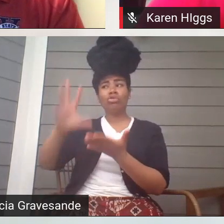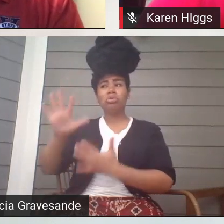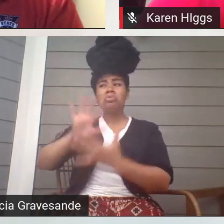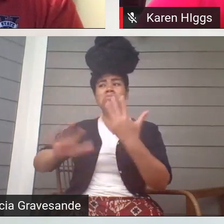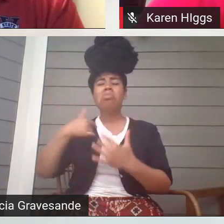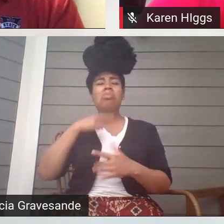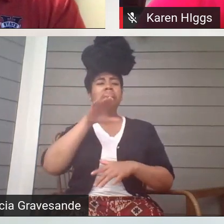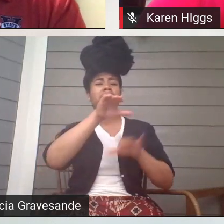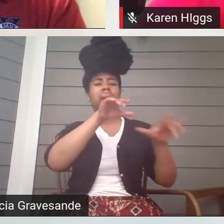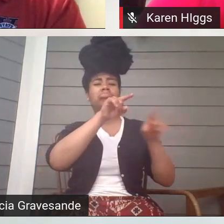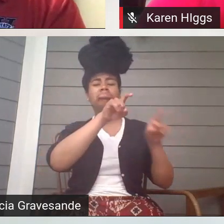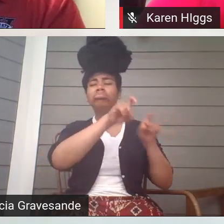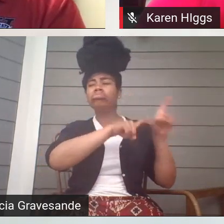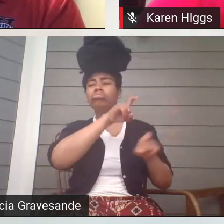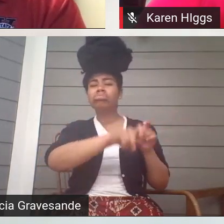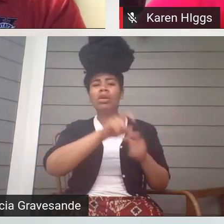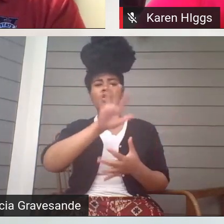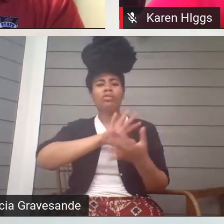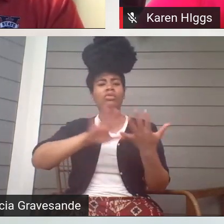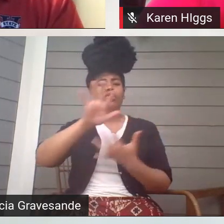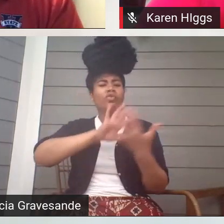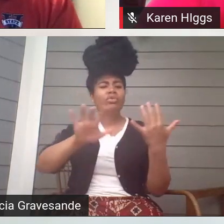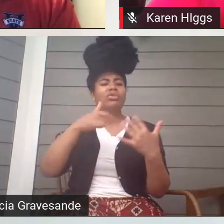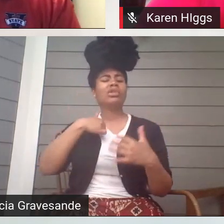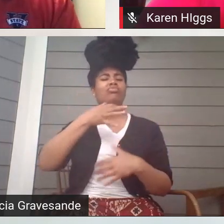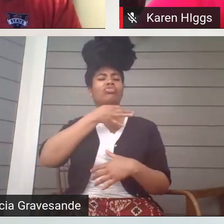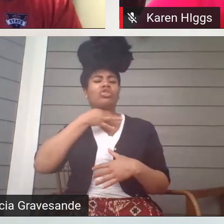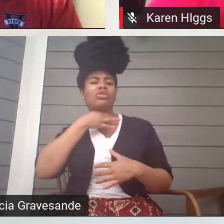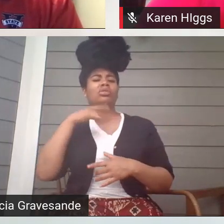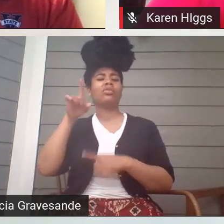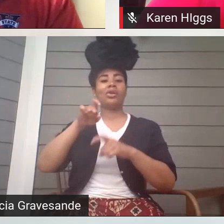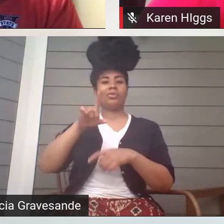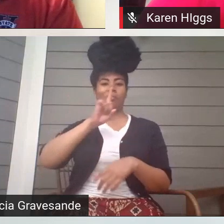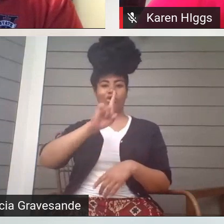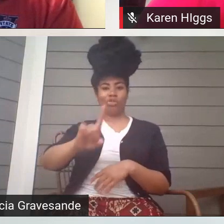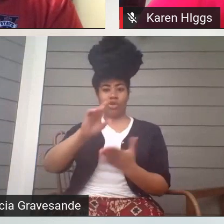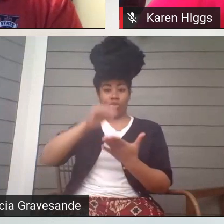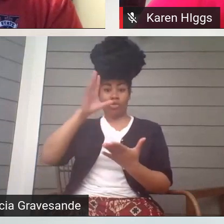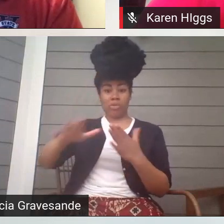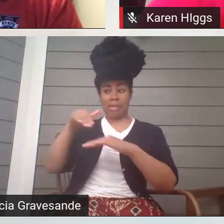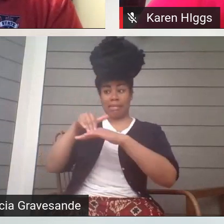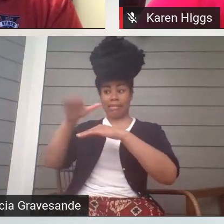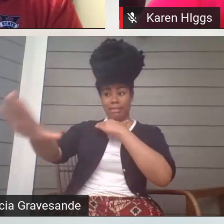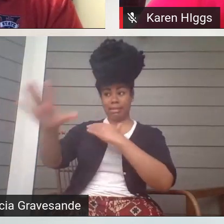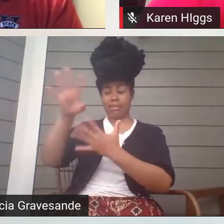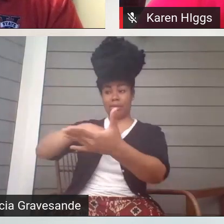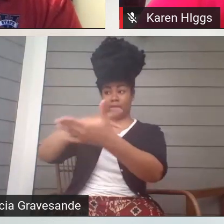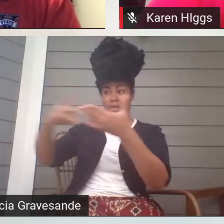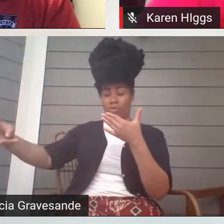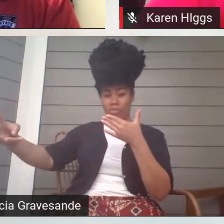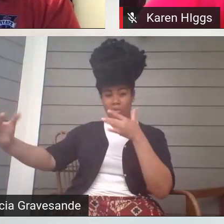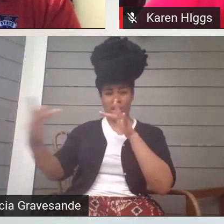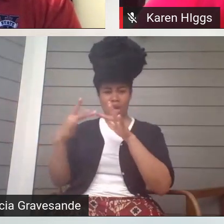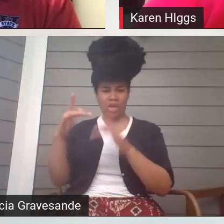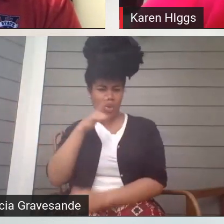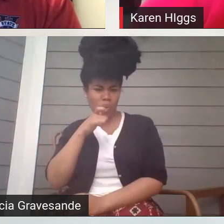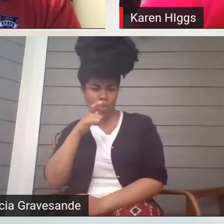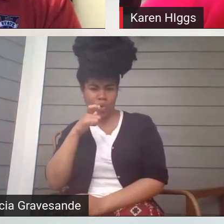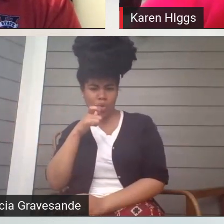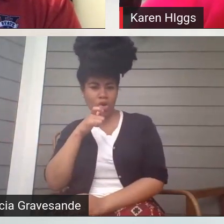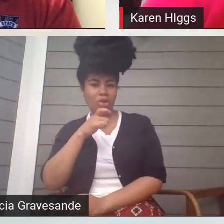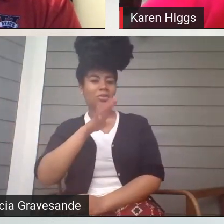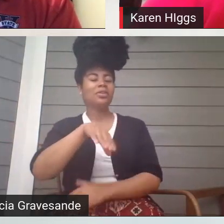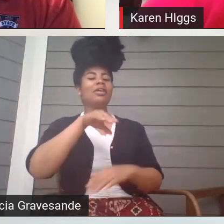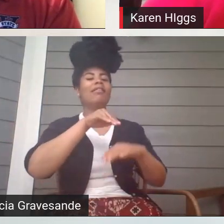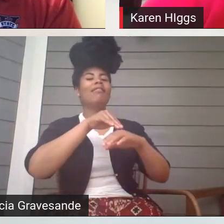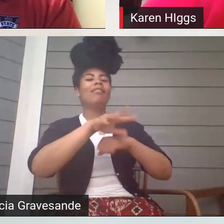touch and point one more time. I want to make sure that students know that that schedule gets sent out to them and they have a question. They reach back out to who? Advising